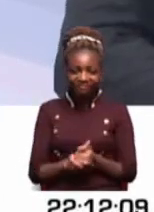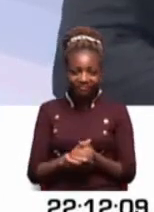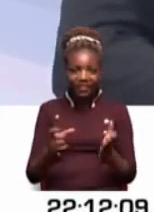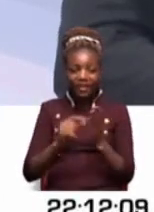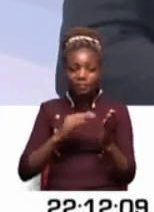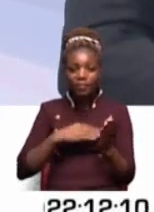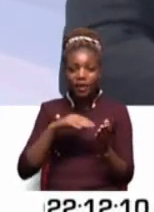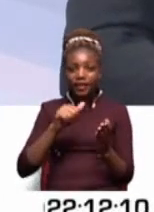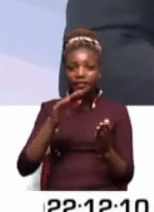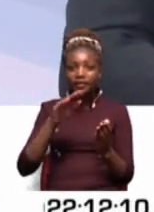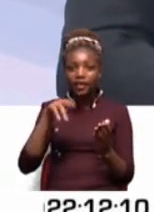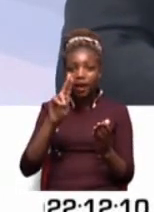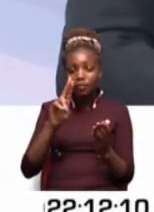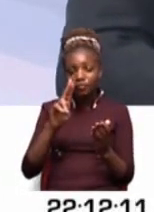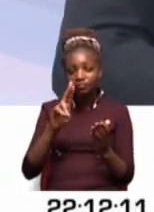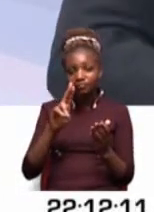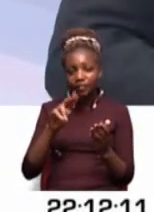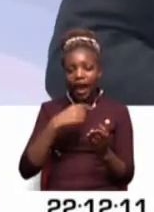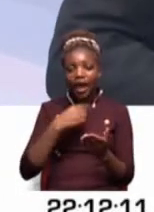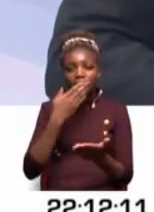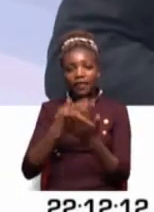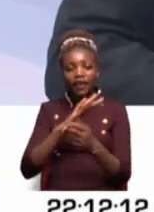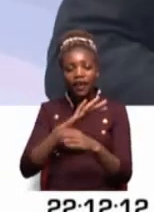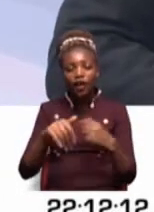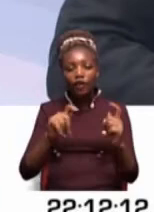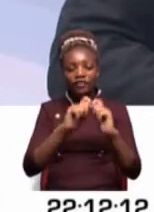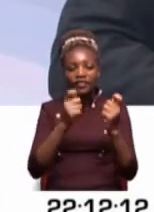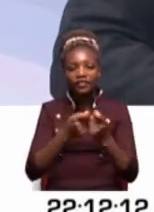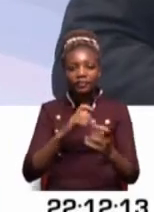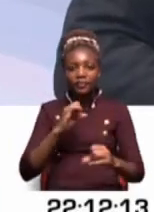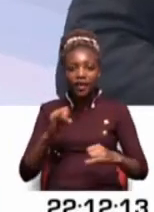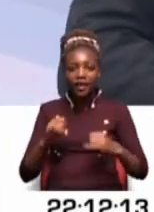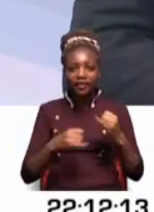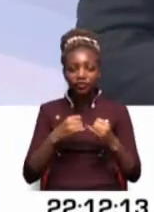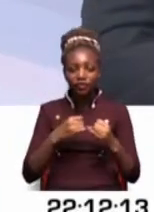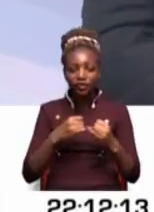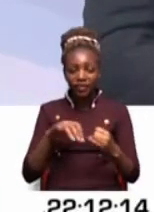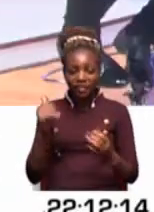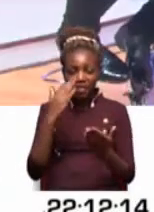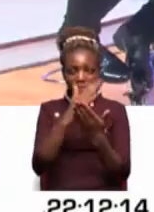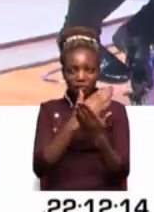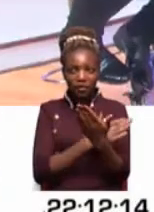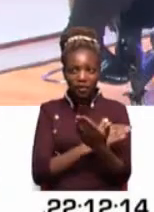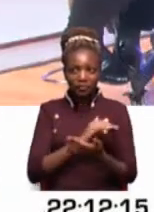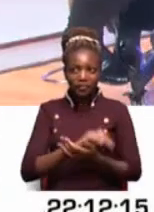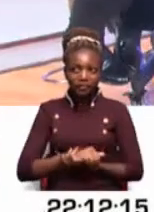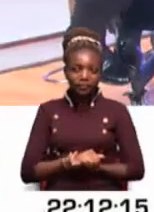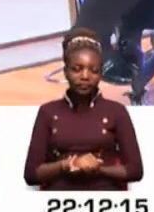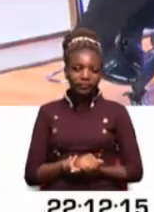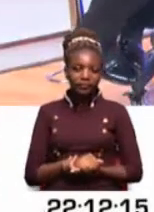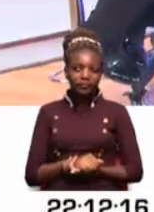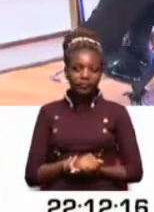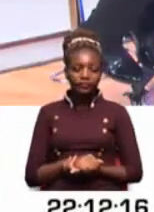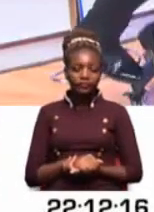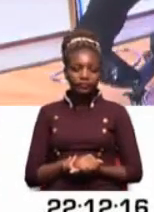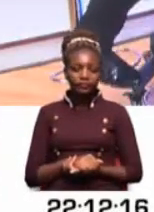this production possible, bye for now, but enjoy the rest of our programs.